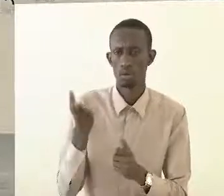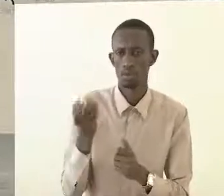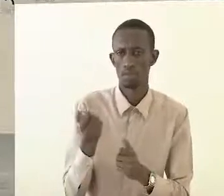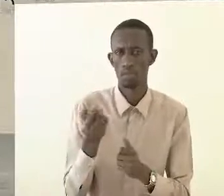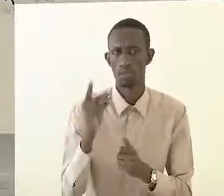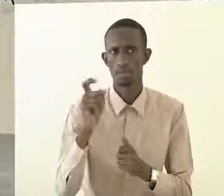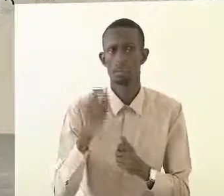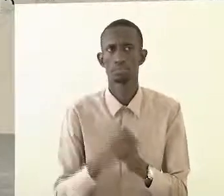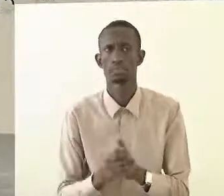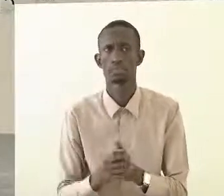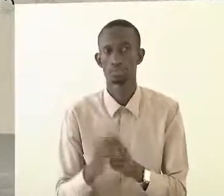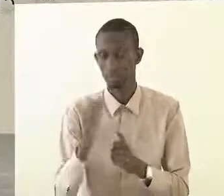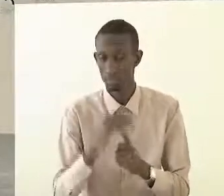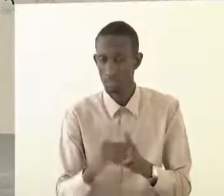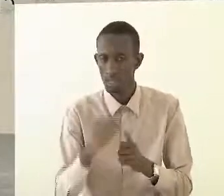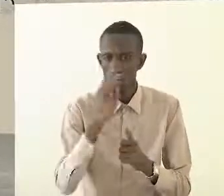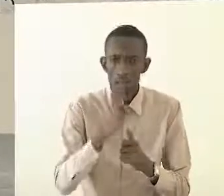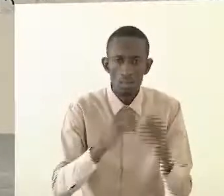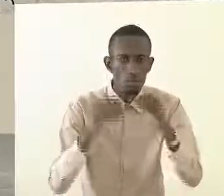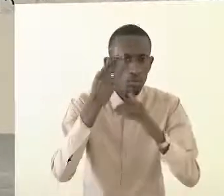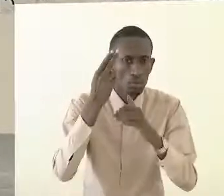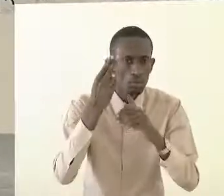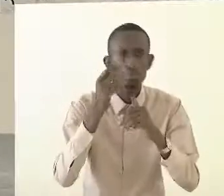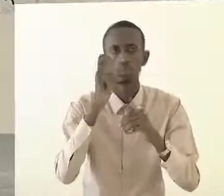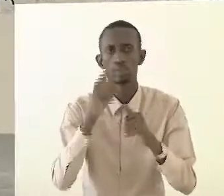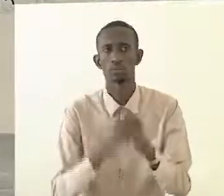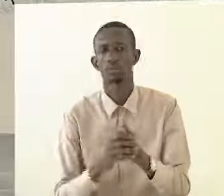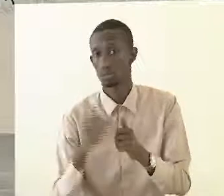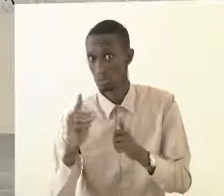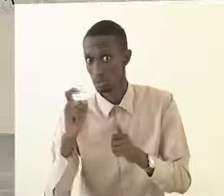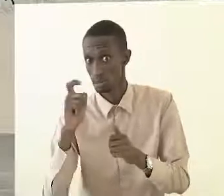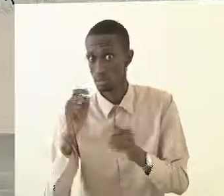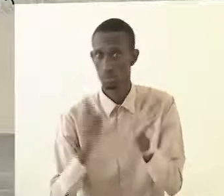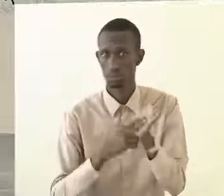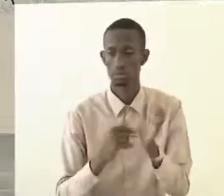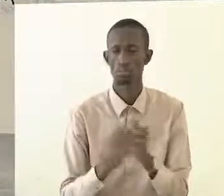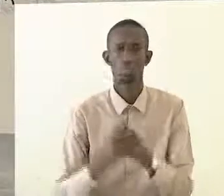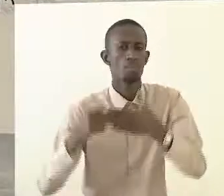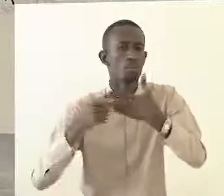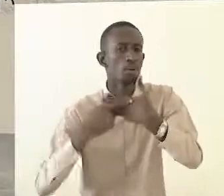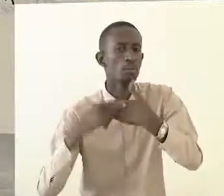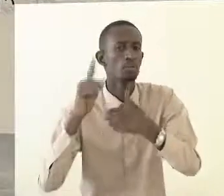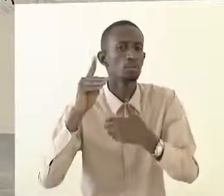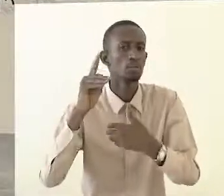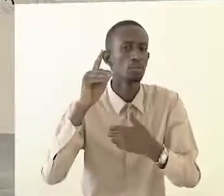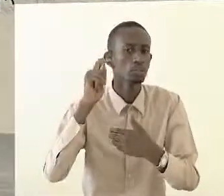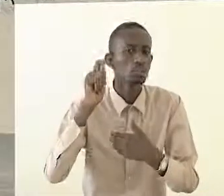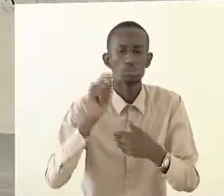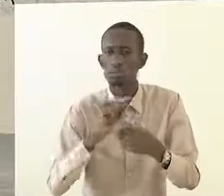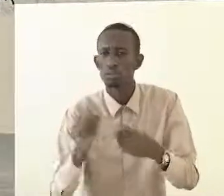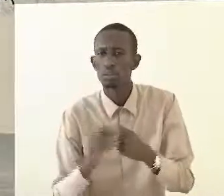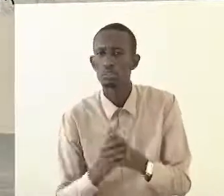Means that e power 2x dx is equal to minus dt divided